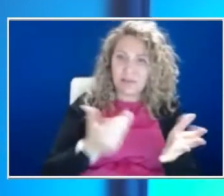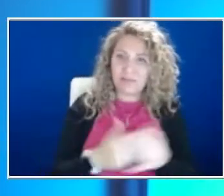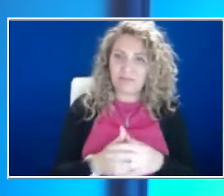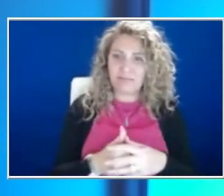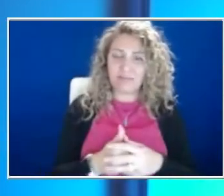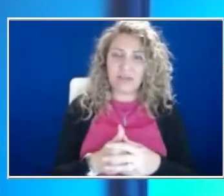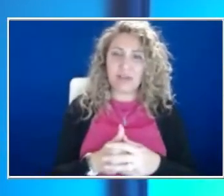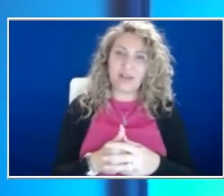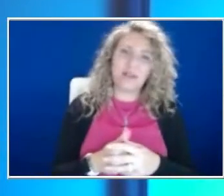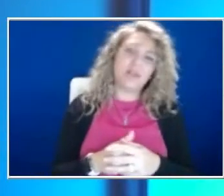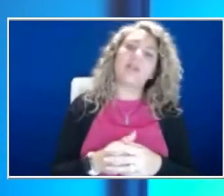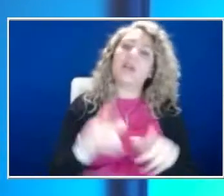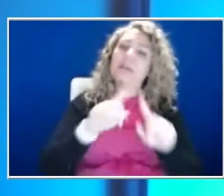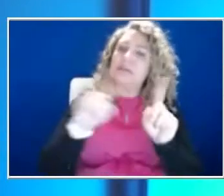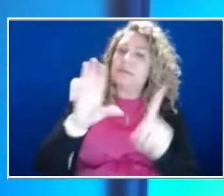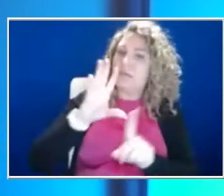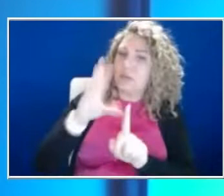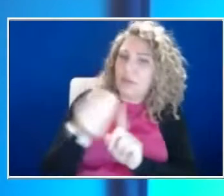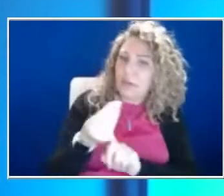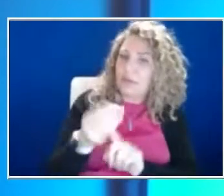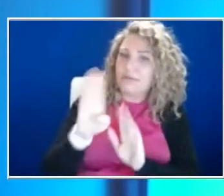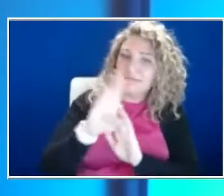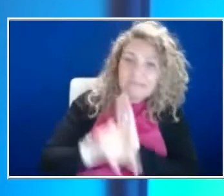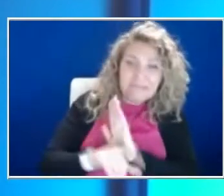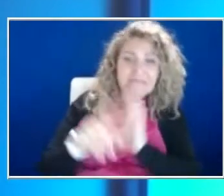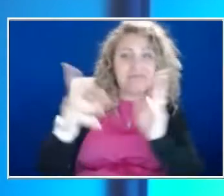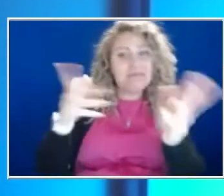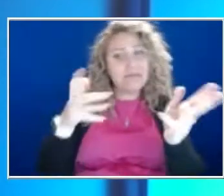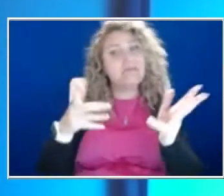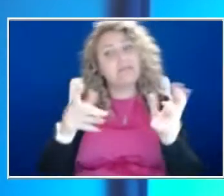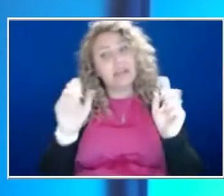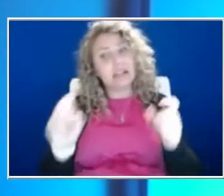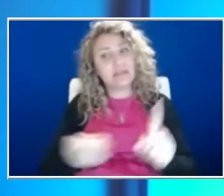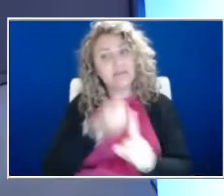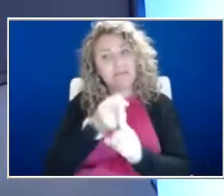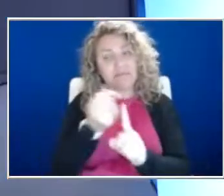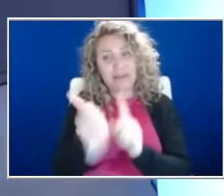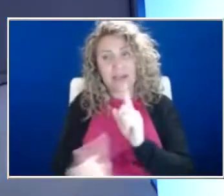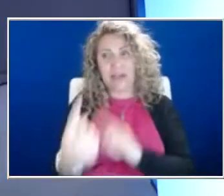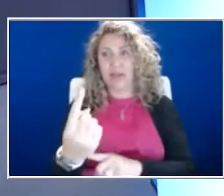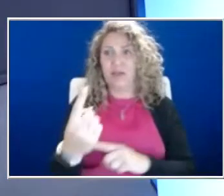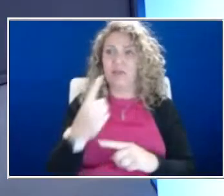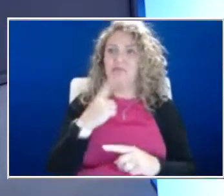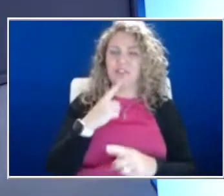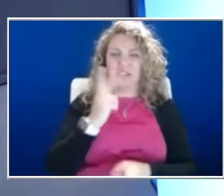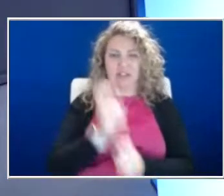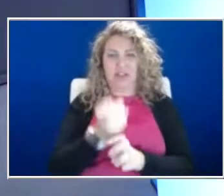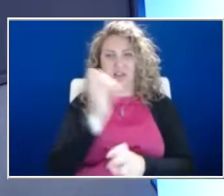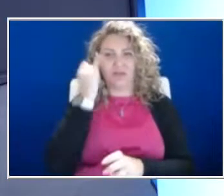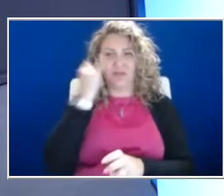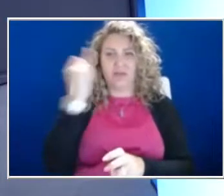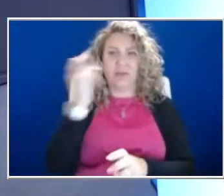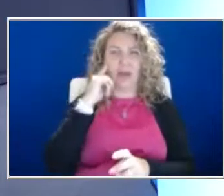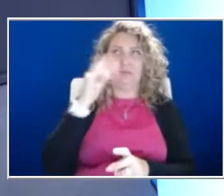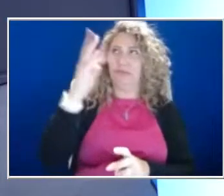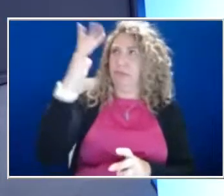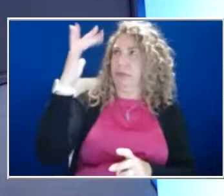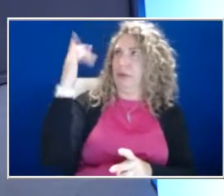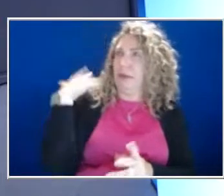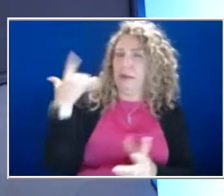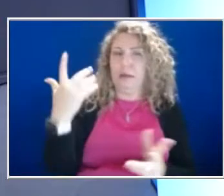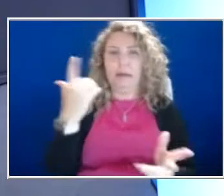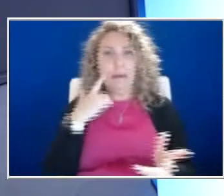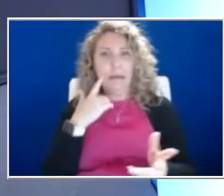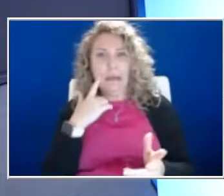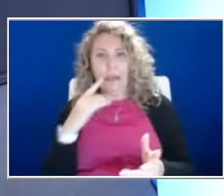different cultures. So it can impact really anybody. Yeah, hard to imagine decades ago where we just treated breast cancer one size fits all, one treatment